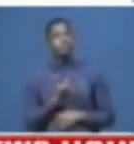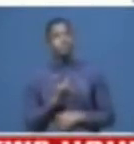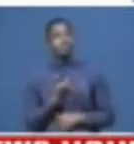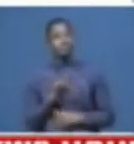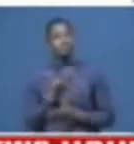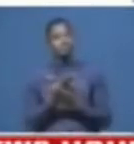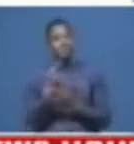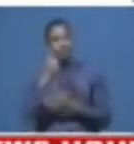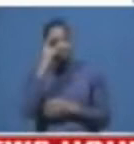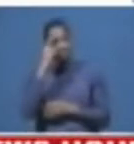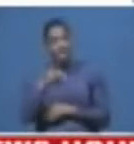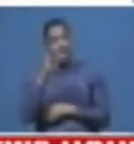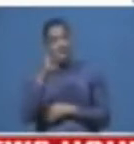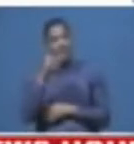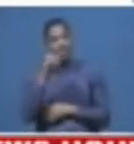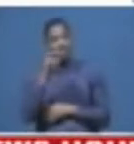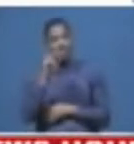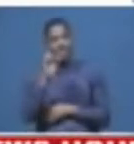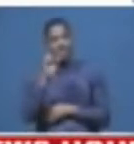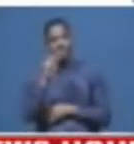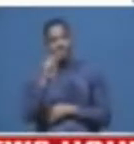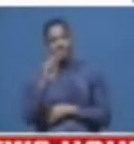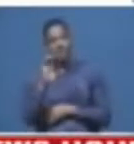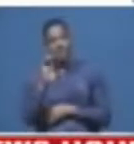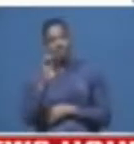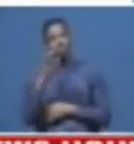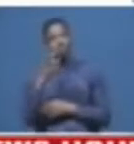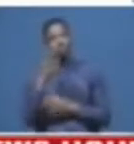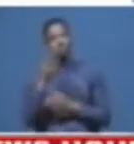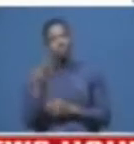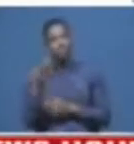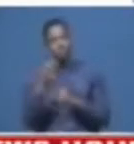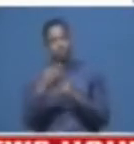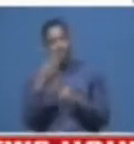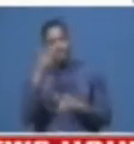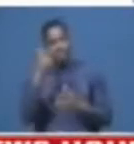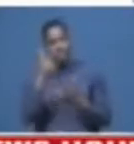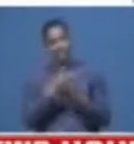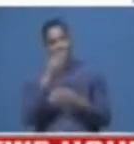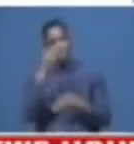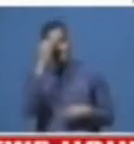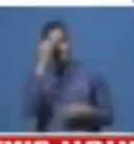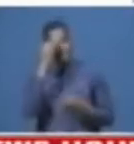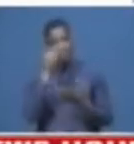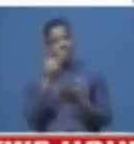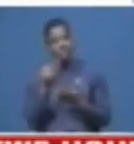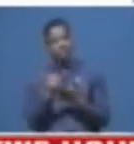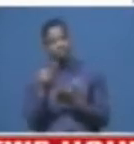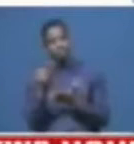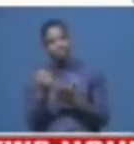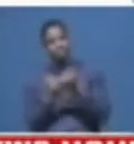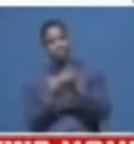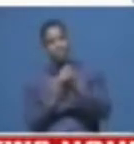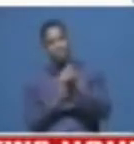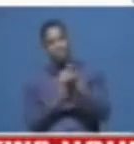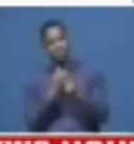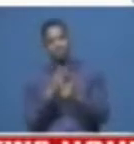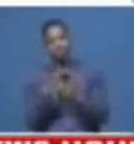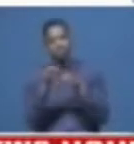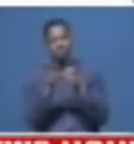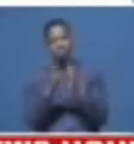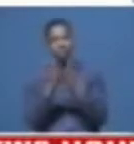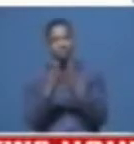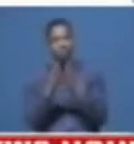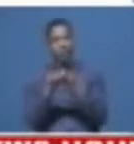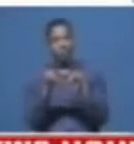for higher domestic resources. That's through the Ghana Malaria Foundation, through getting the District Assembly